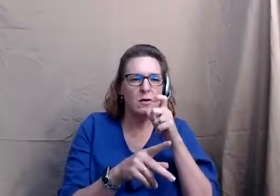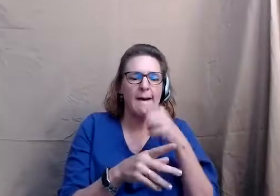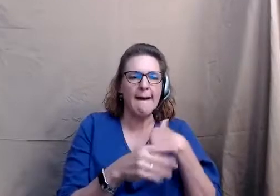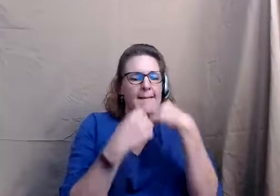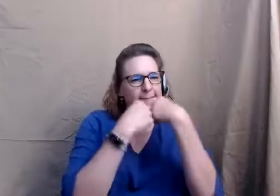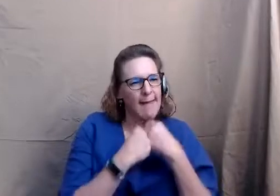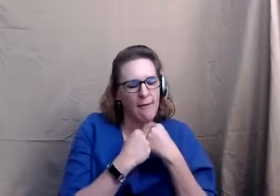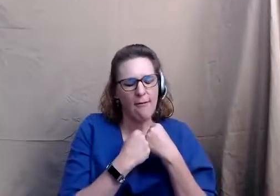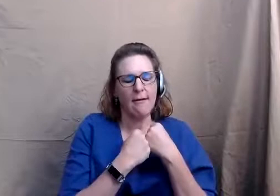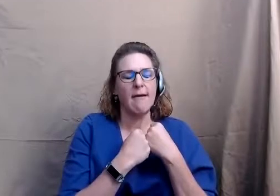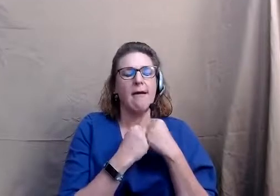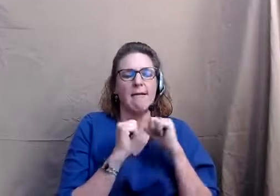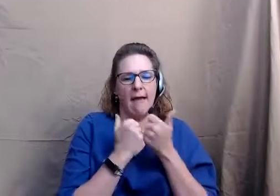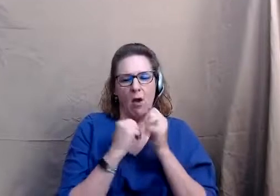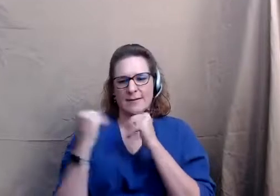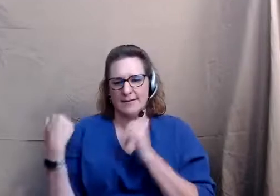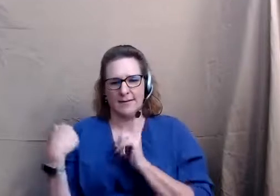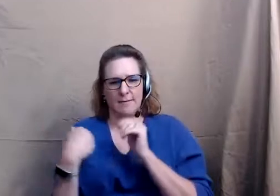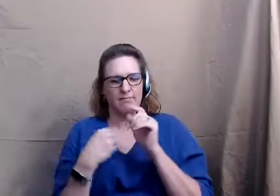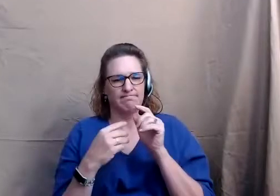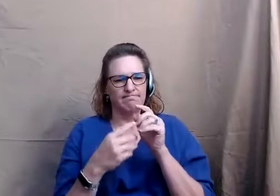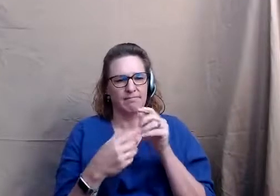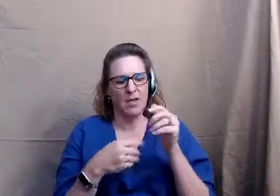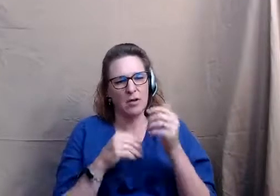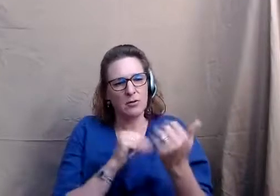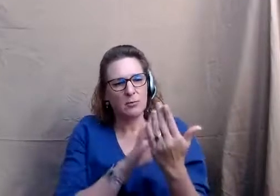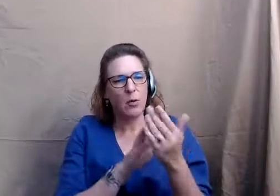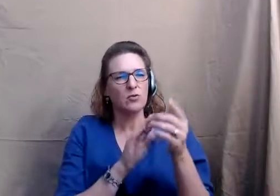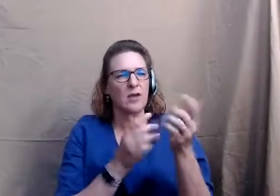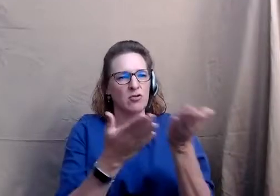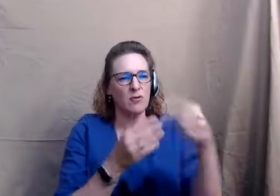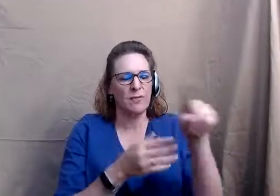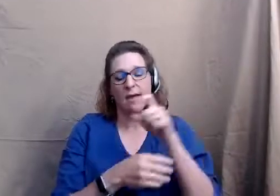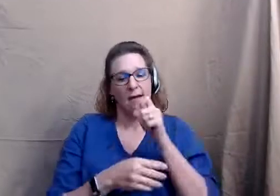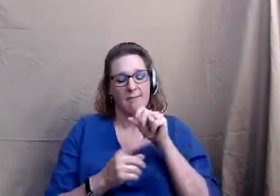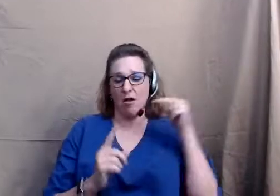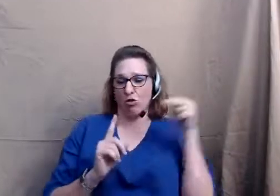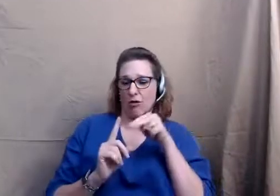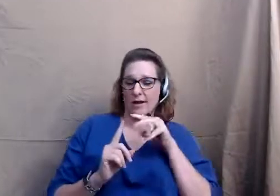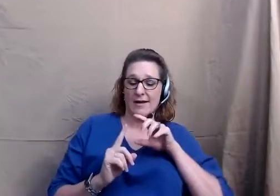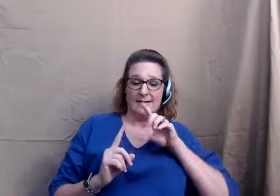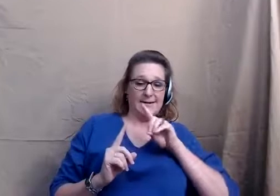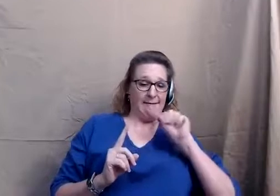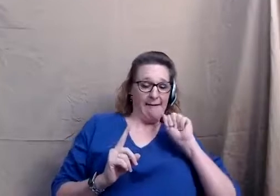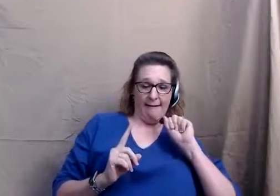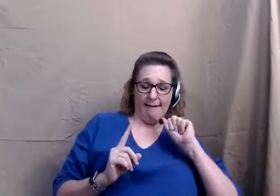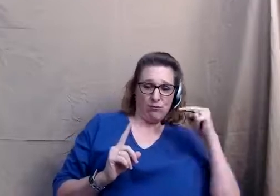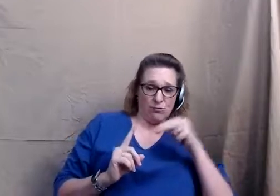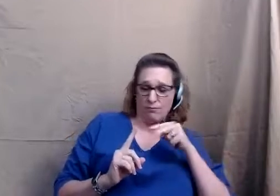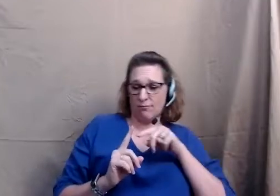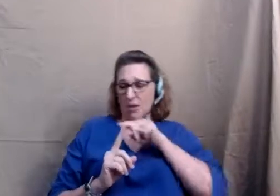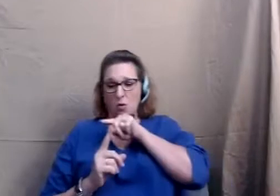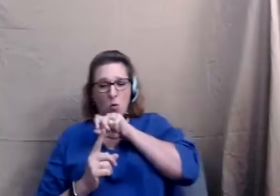And so I'm interested in this not from a defense attorney standpoint, not from an